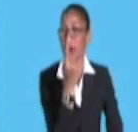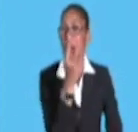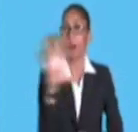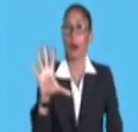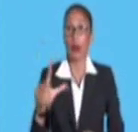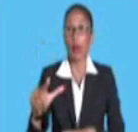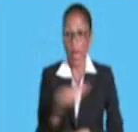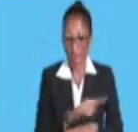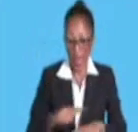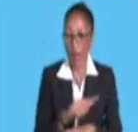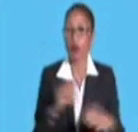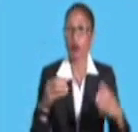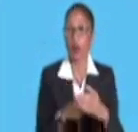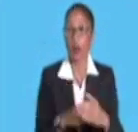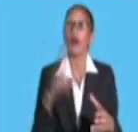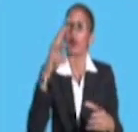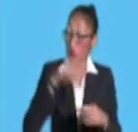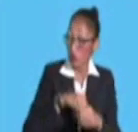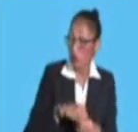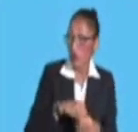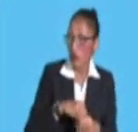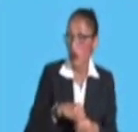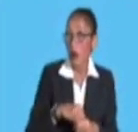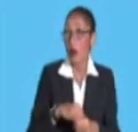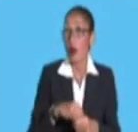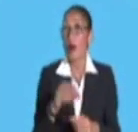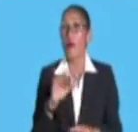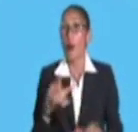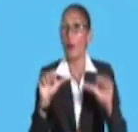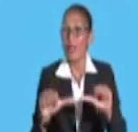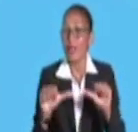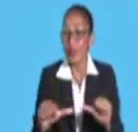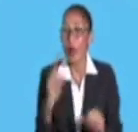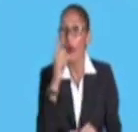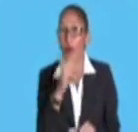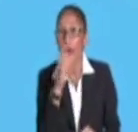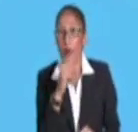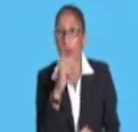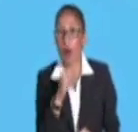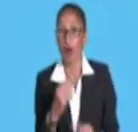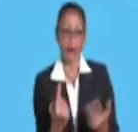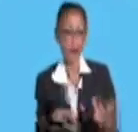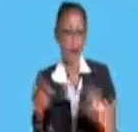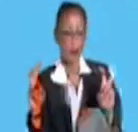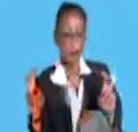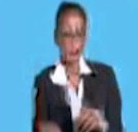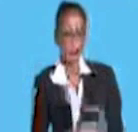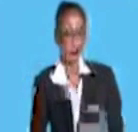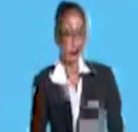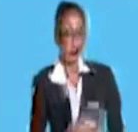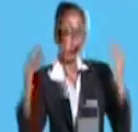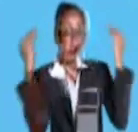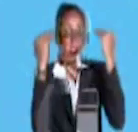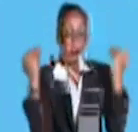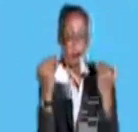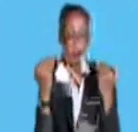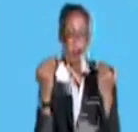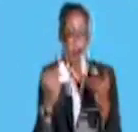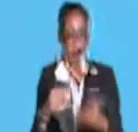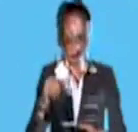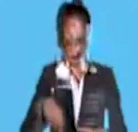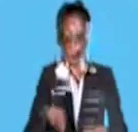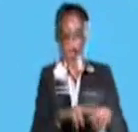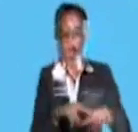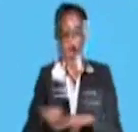land tribunal, including public health protections, amongst others," unquote. Madam Speaker, in the Republic